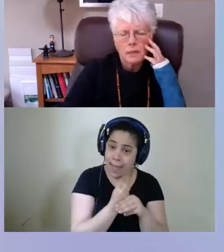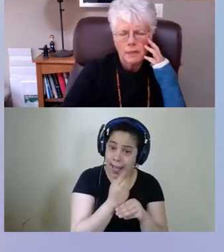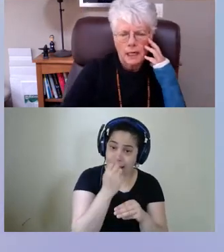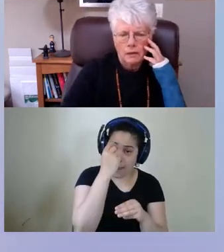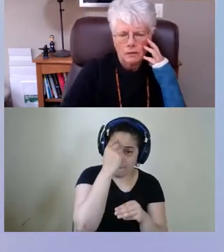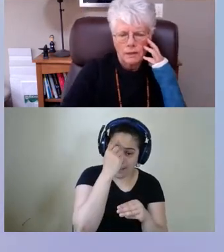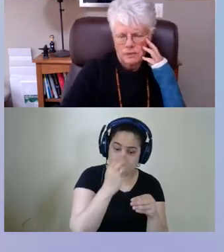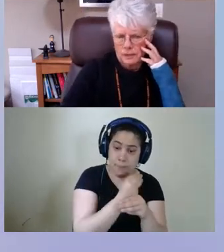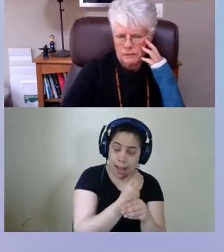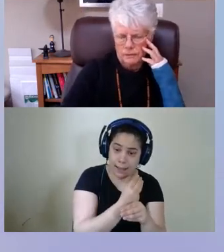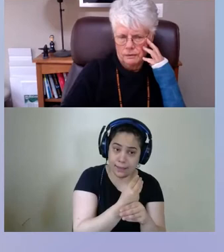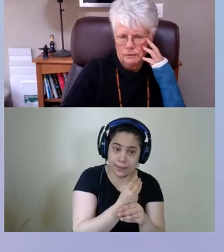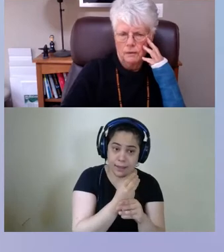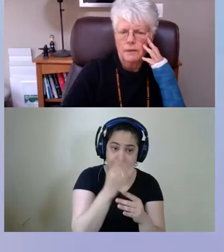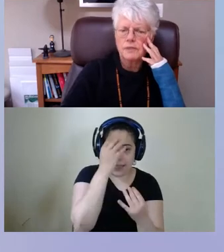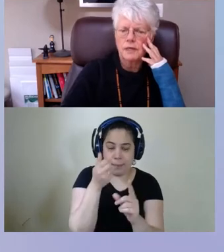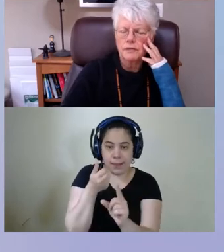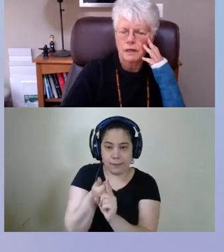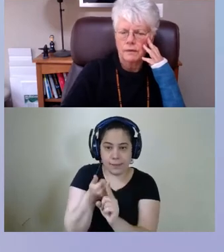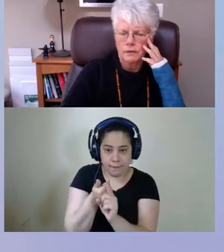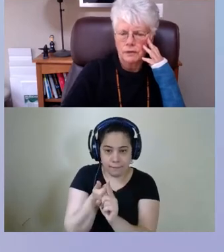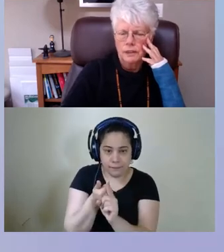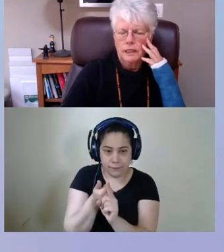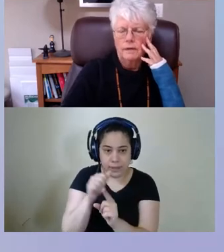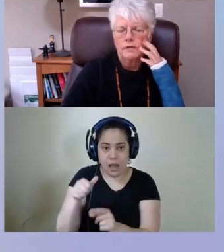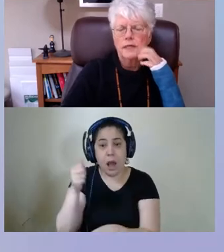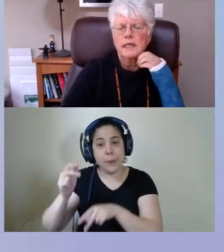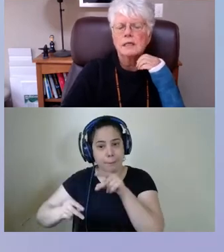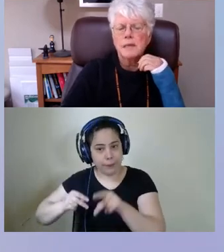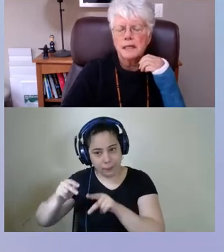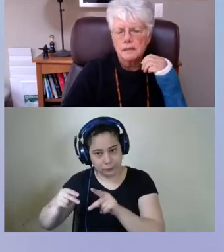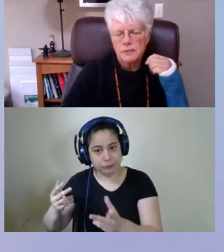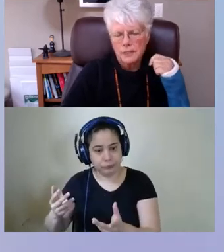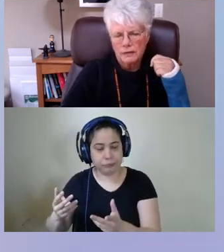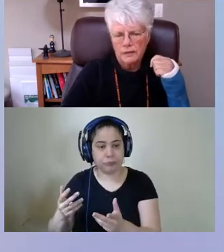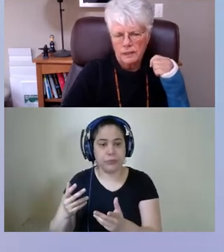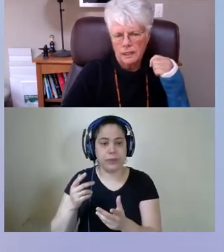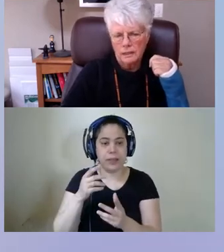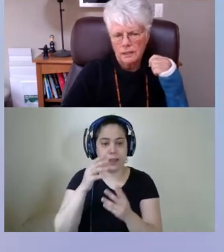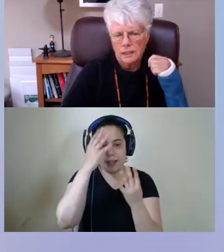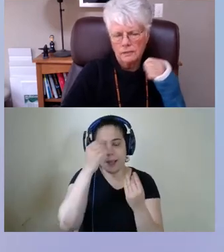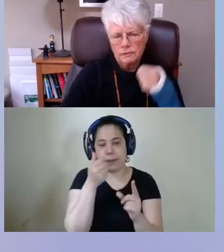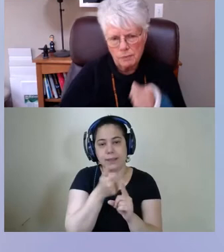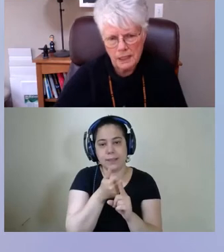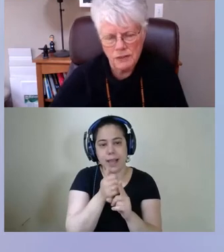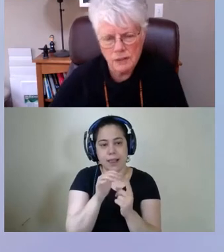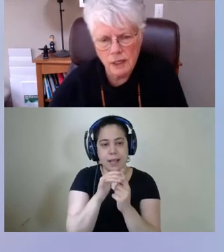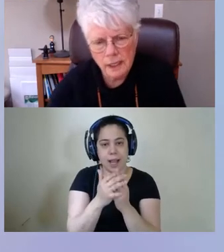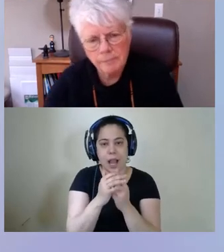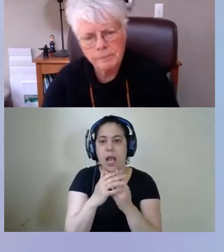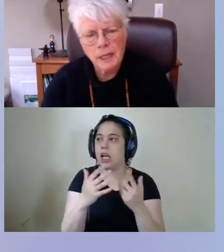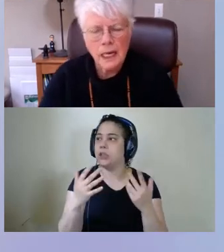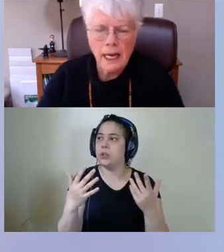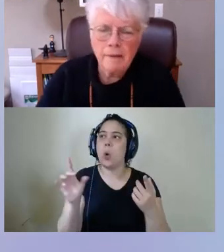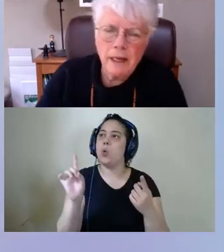thinking about themselves or themselves and others. They're thinking about themselves in the context of space and